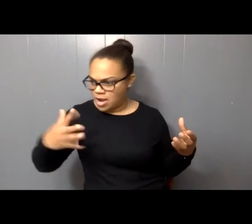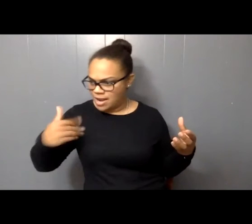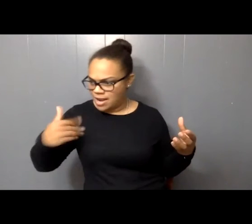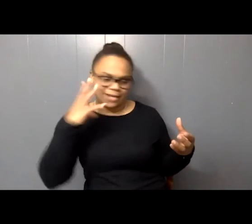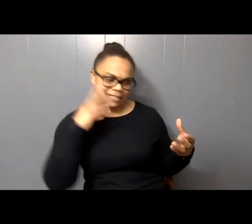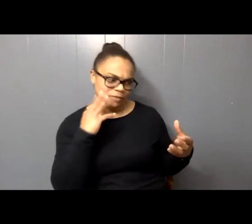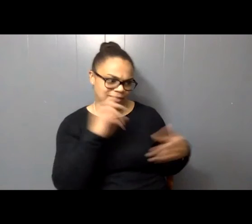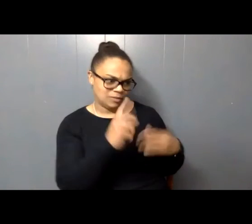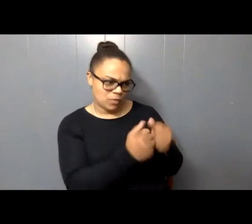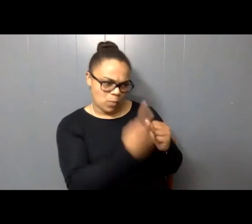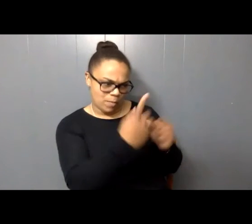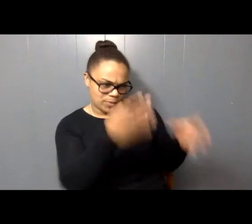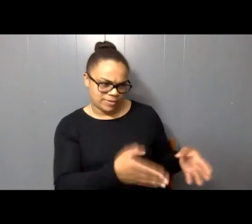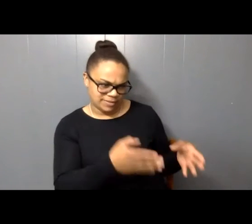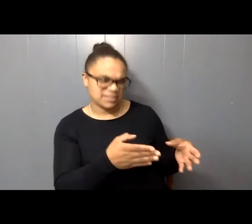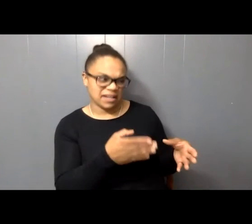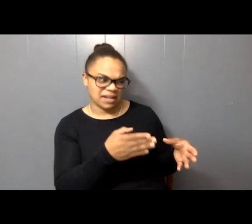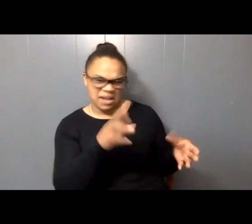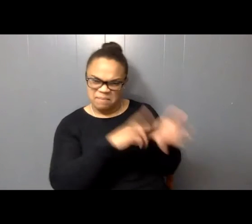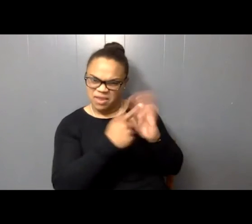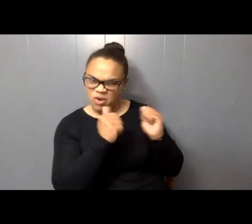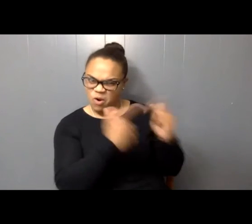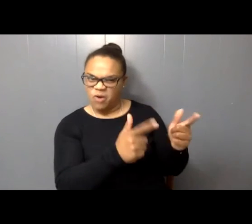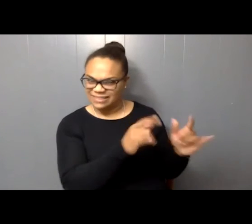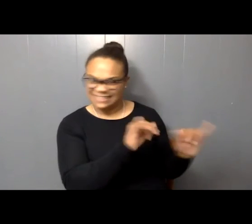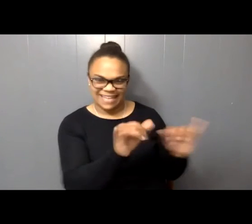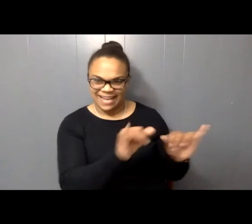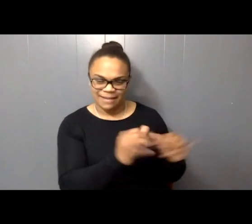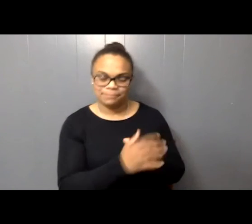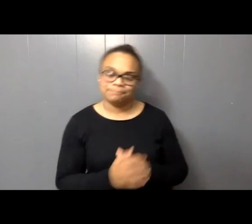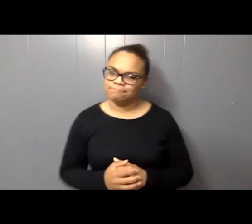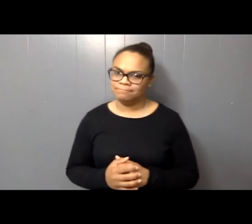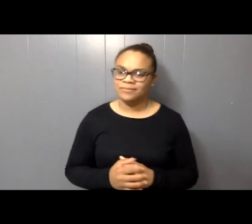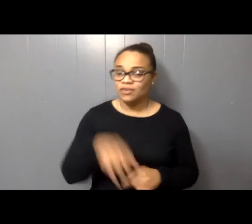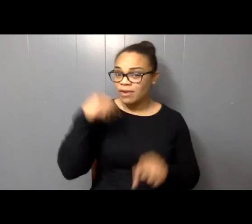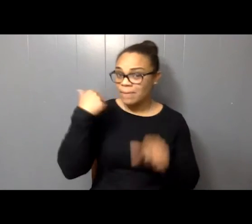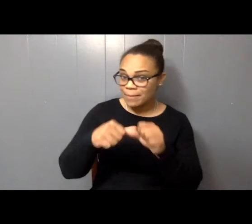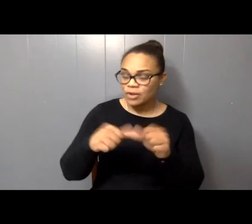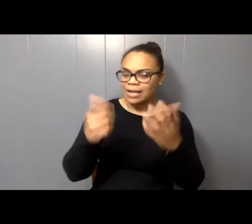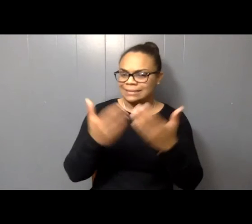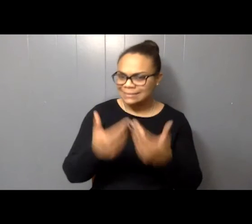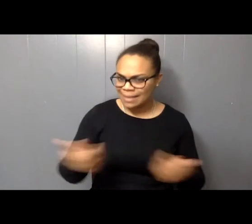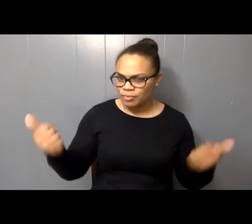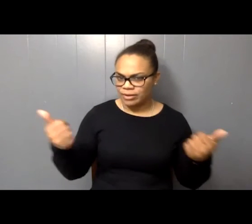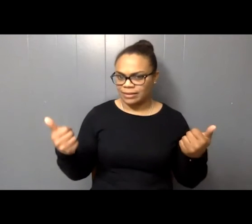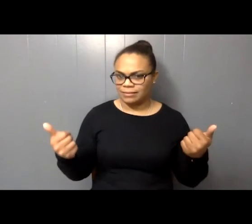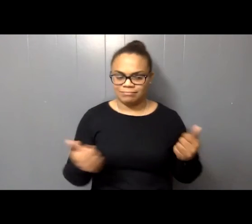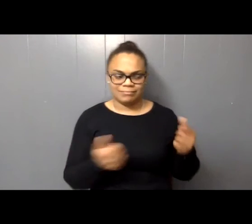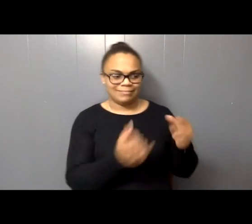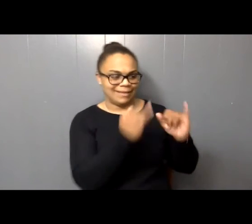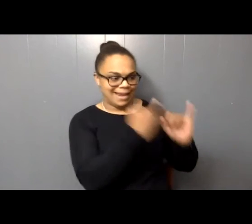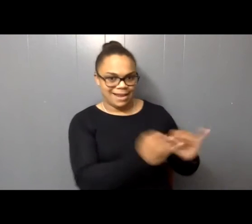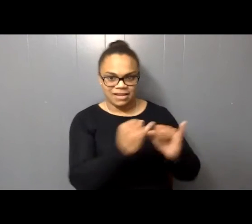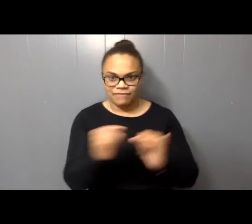to separate each, again, it goes to the intersectionality. You want to make sure to separate individual people from